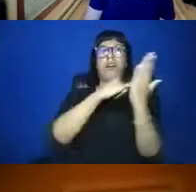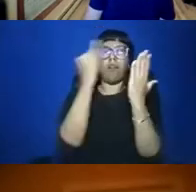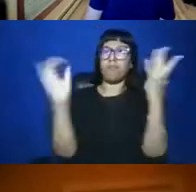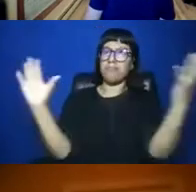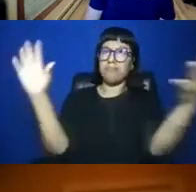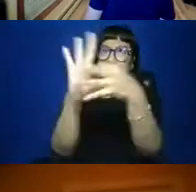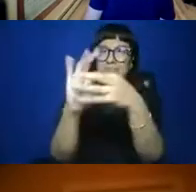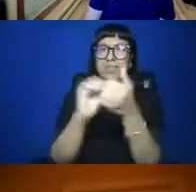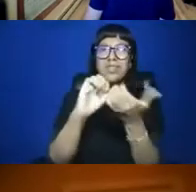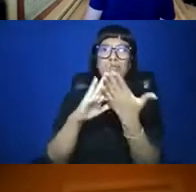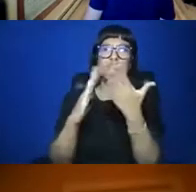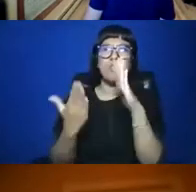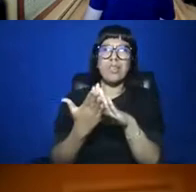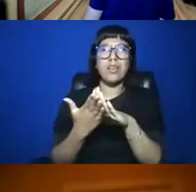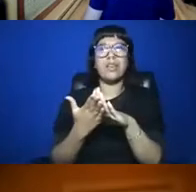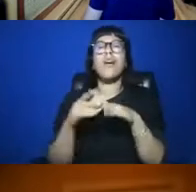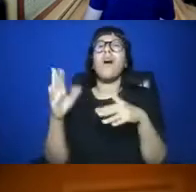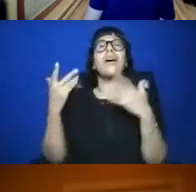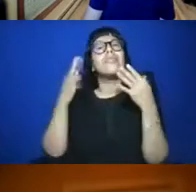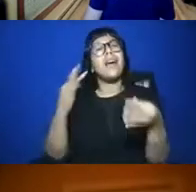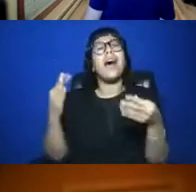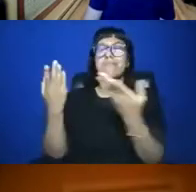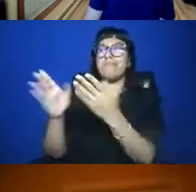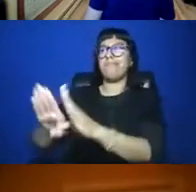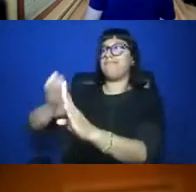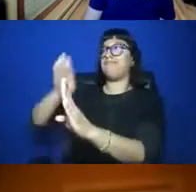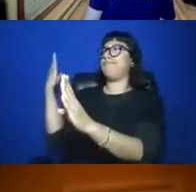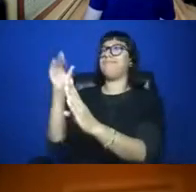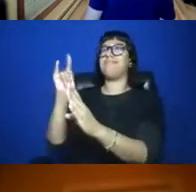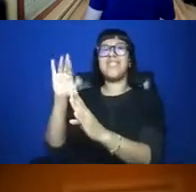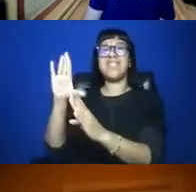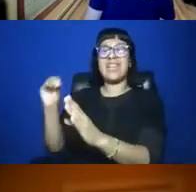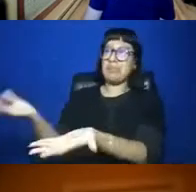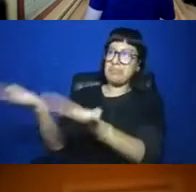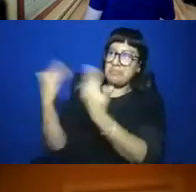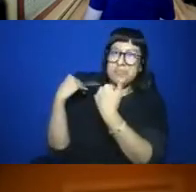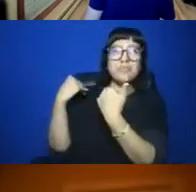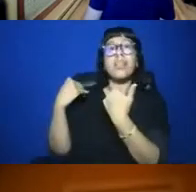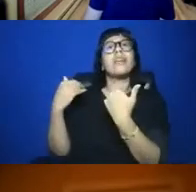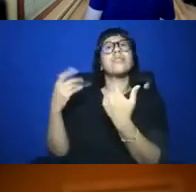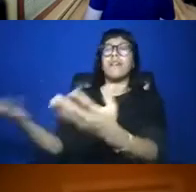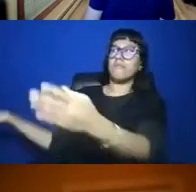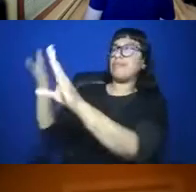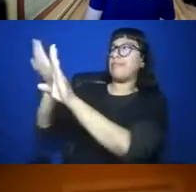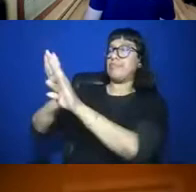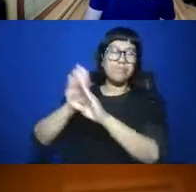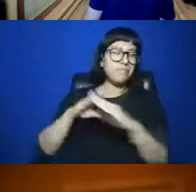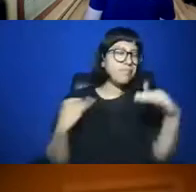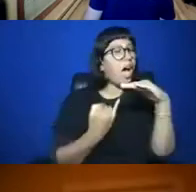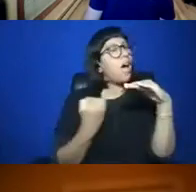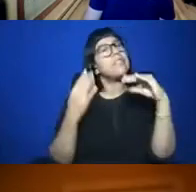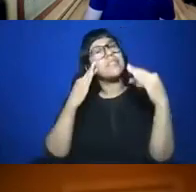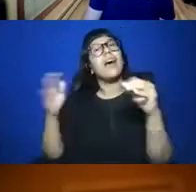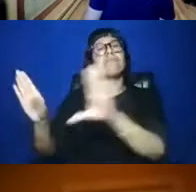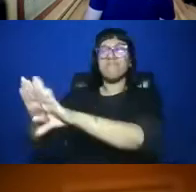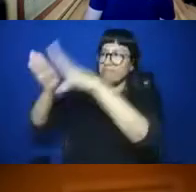So opened my studio, and instead of closing it, now I start open.